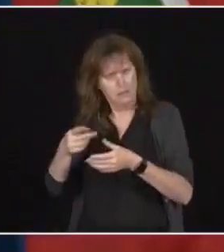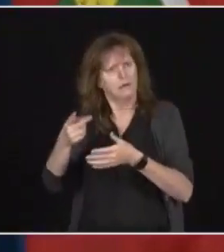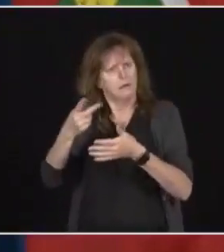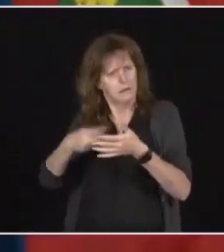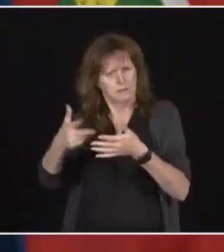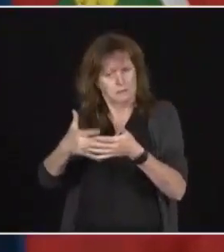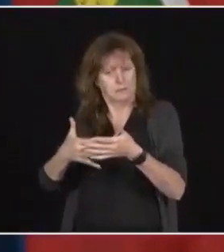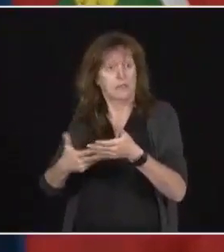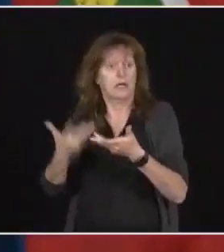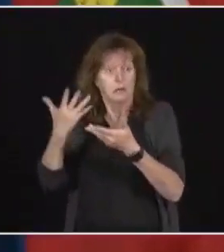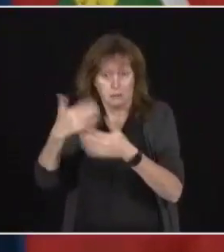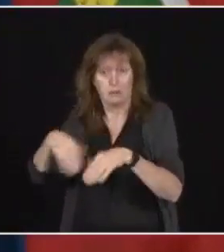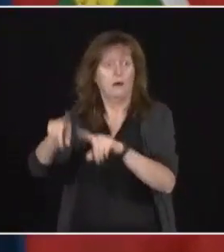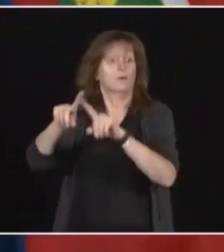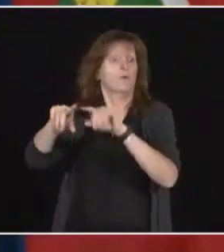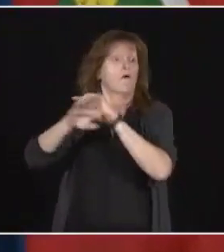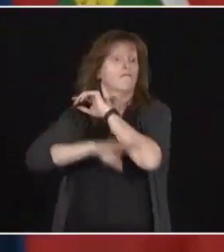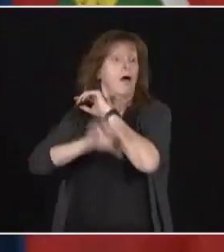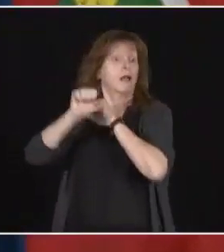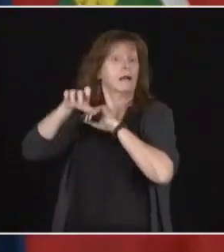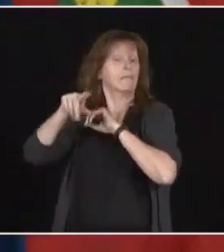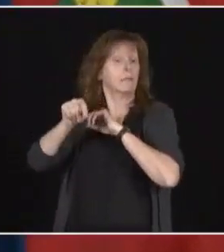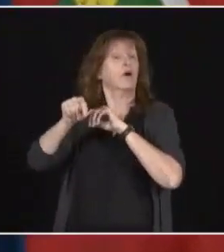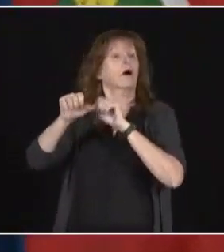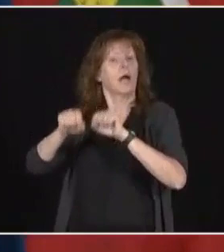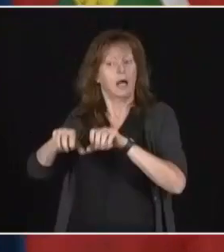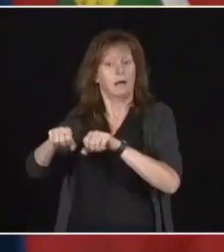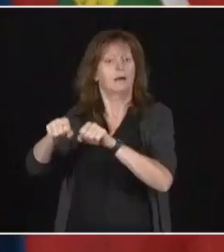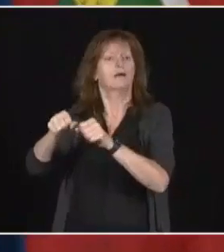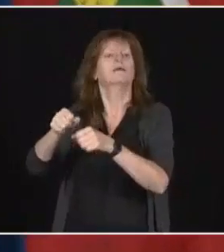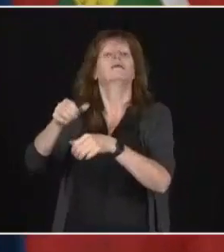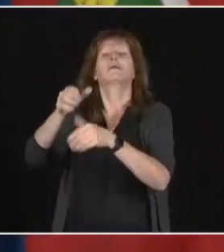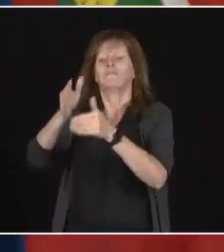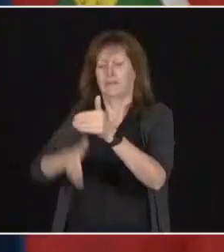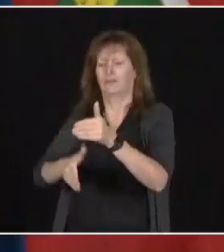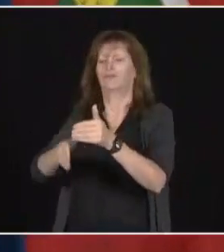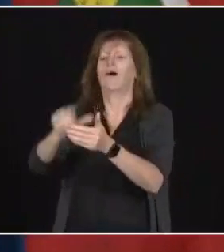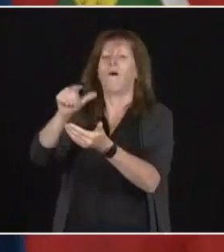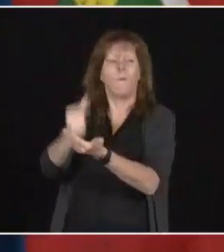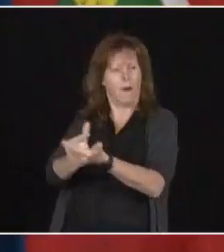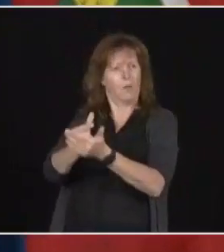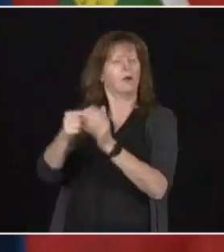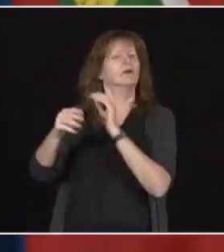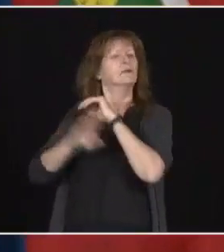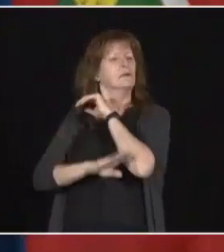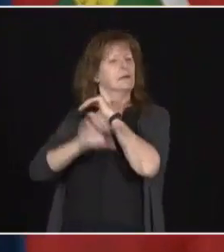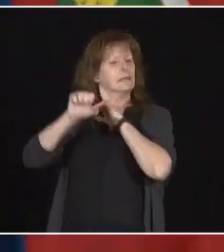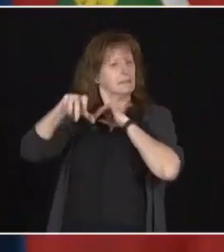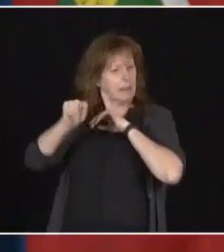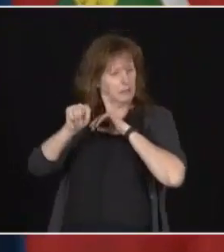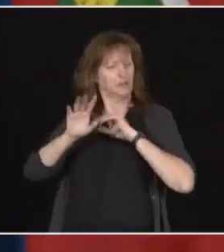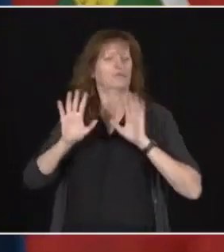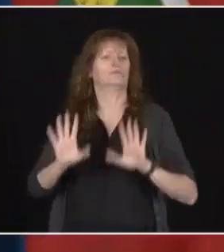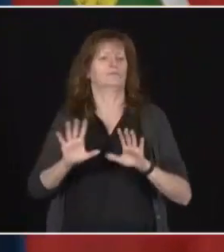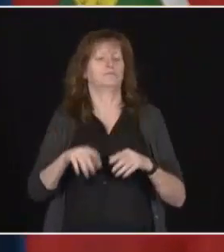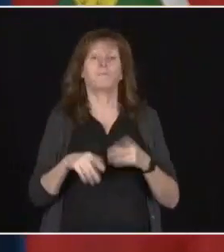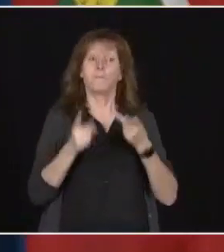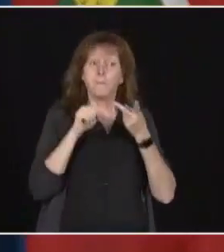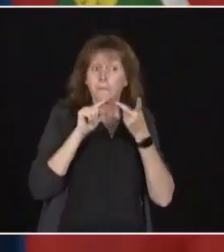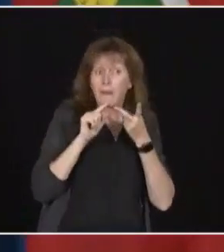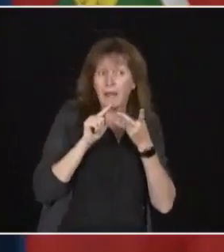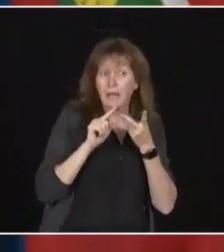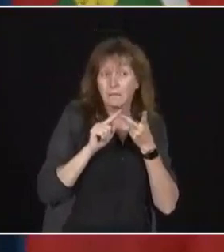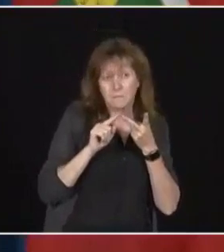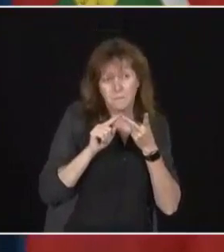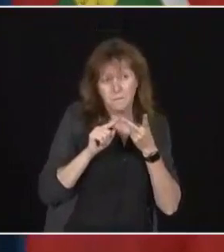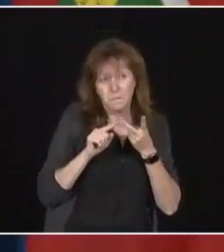allow them the opportunity to graduate. The second element of this pilot is that we are speaking about a mere